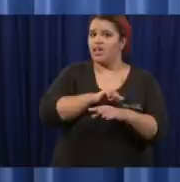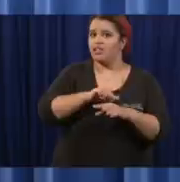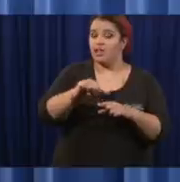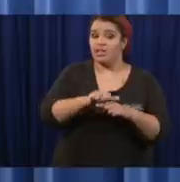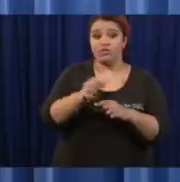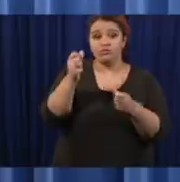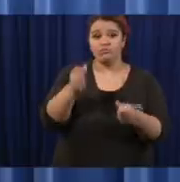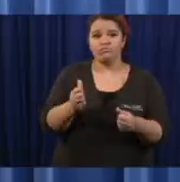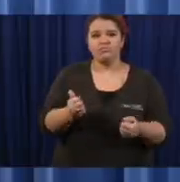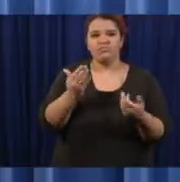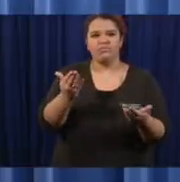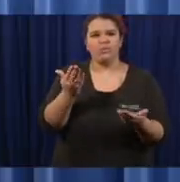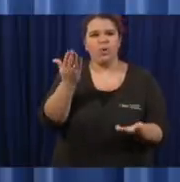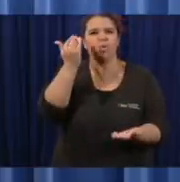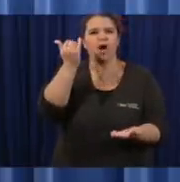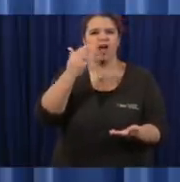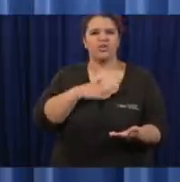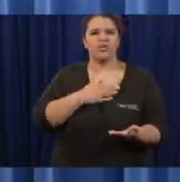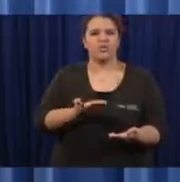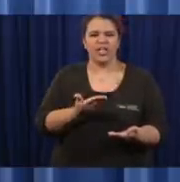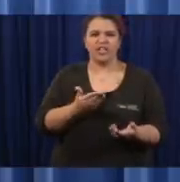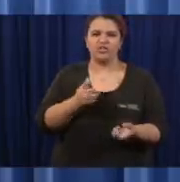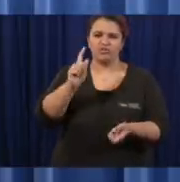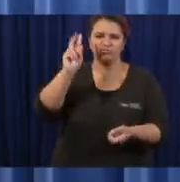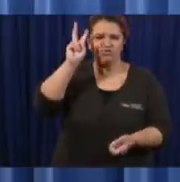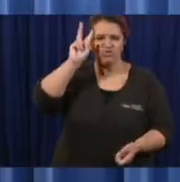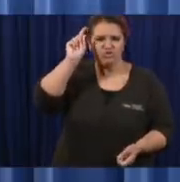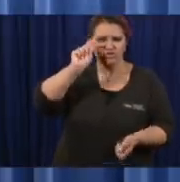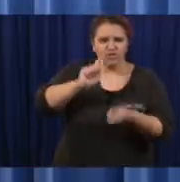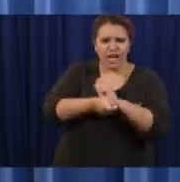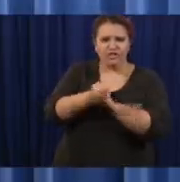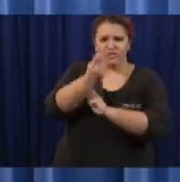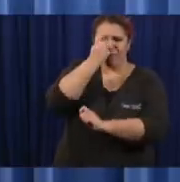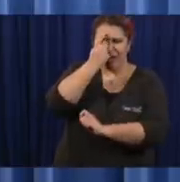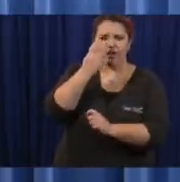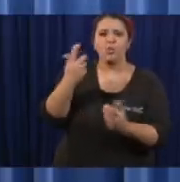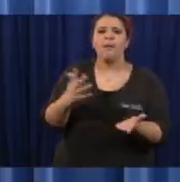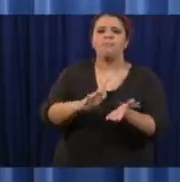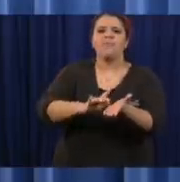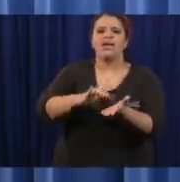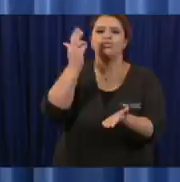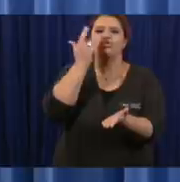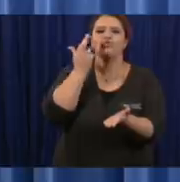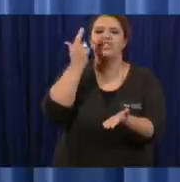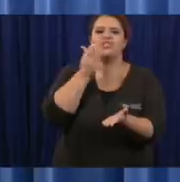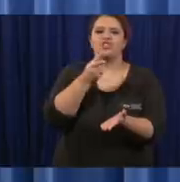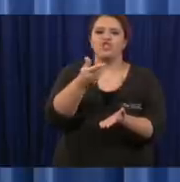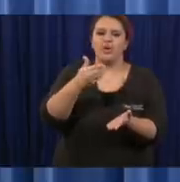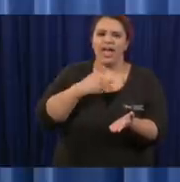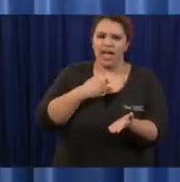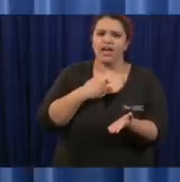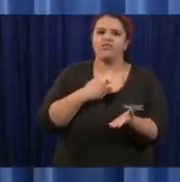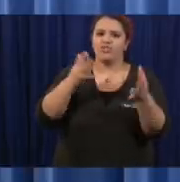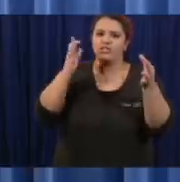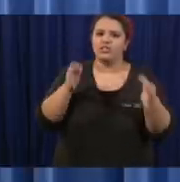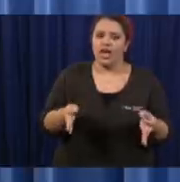Why back off that stance? What medical reason do you have for reversing that position?